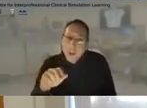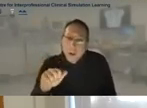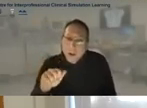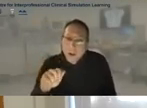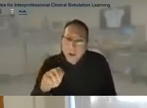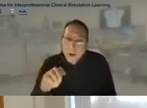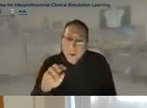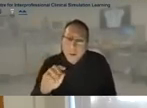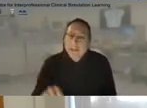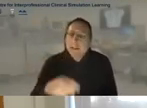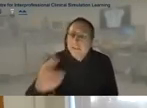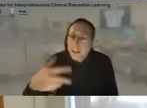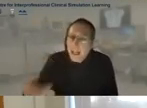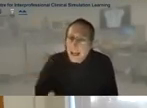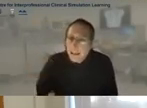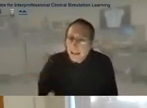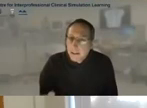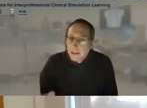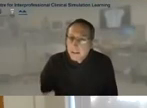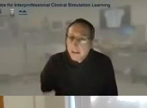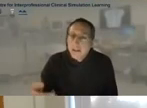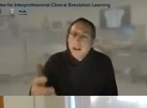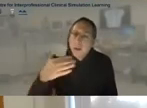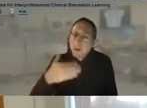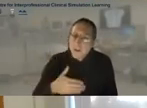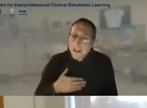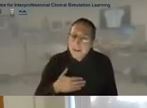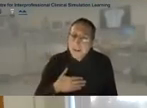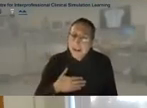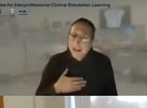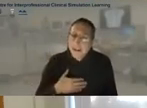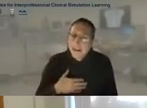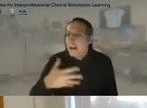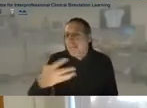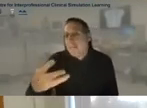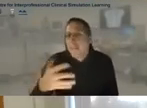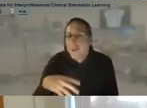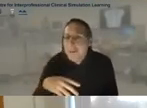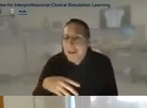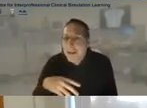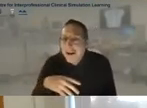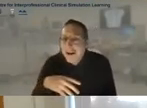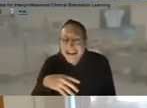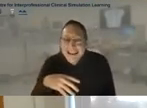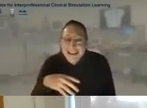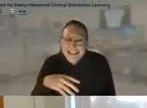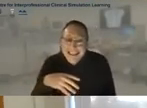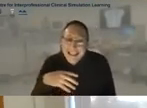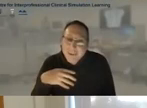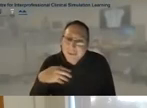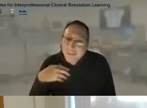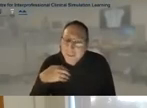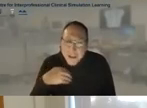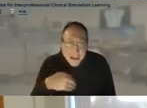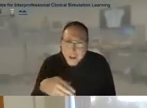you were watching this reenacted and you were a facilitator, and some of you maybe are. Just think